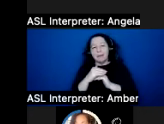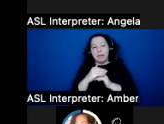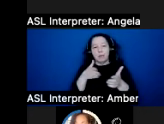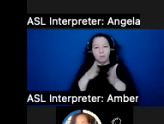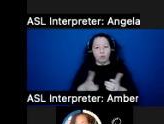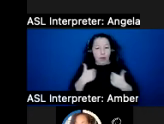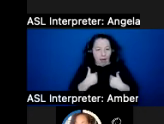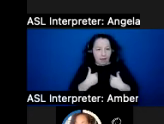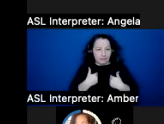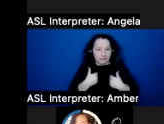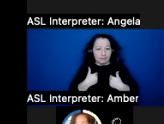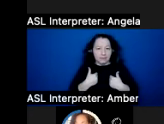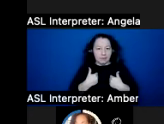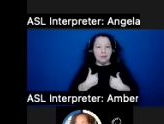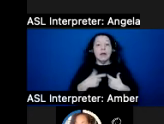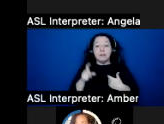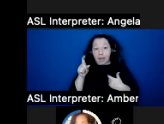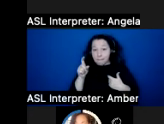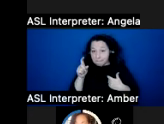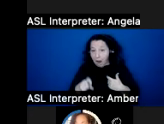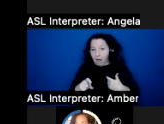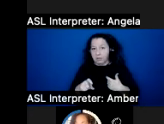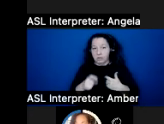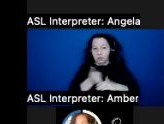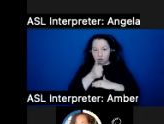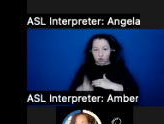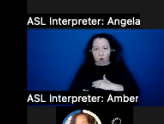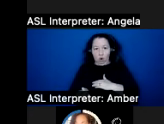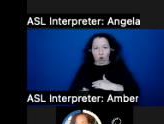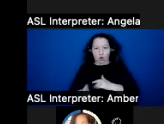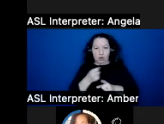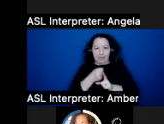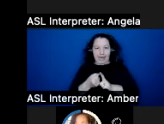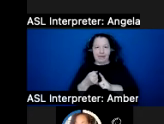has within which they must charge a case.